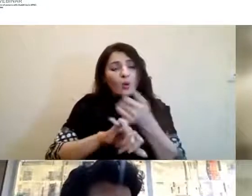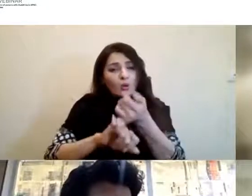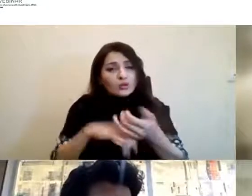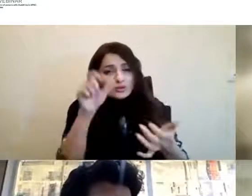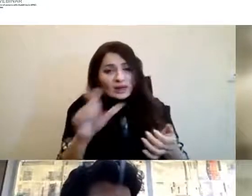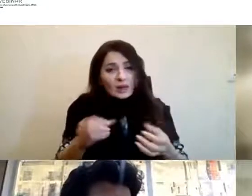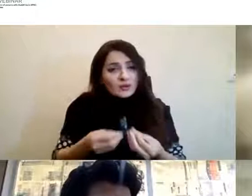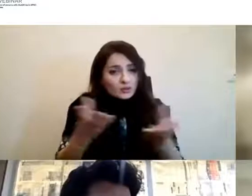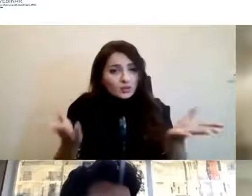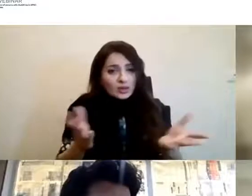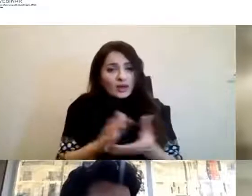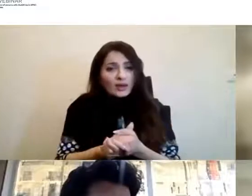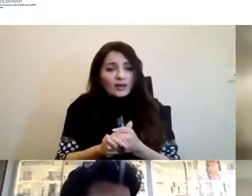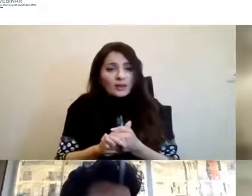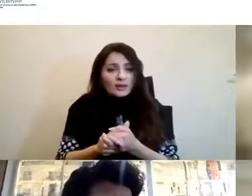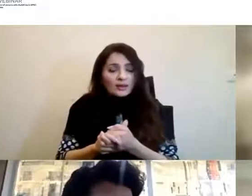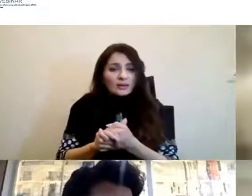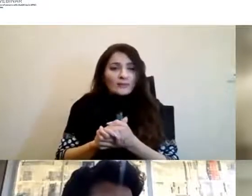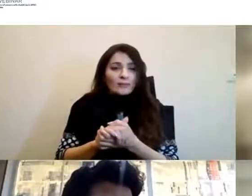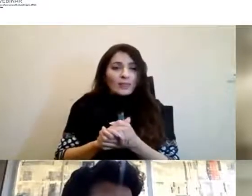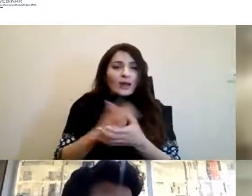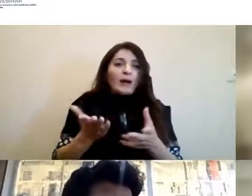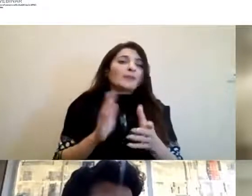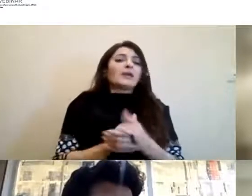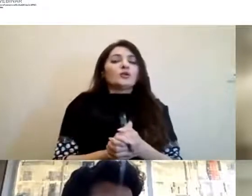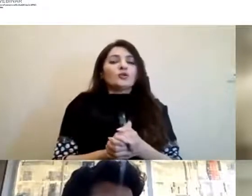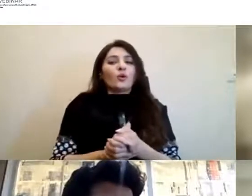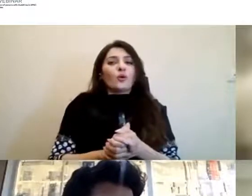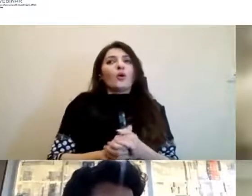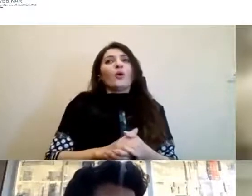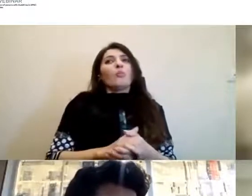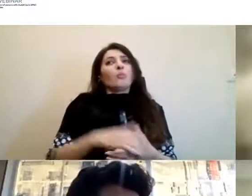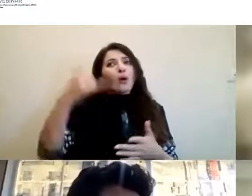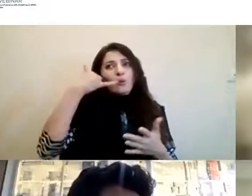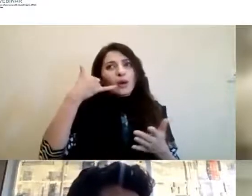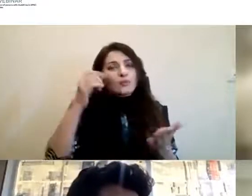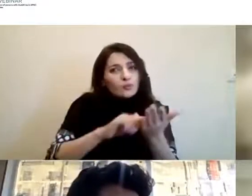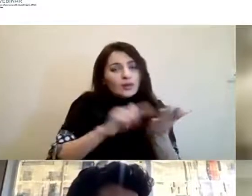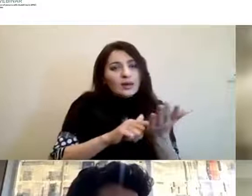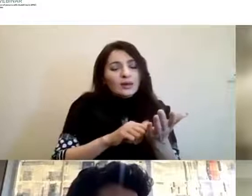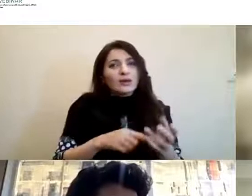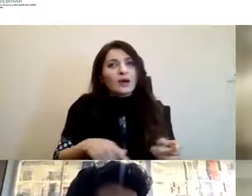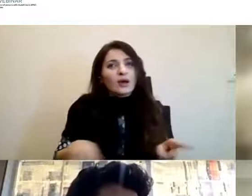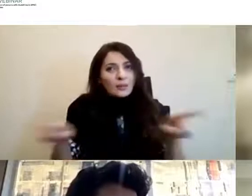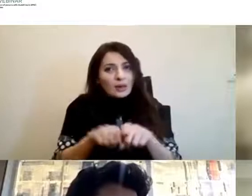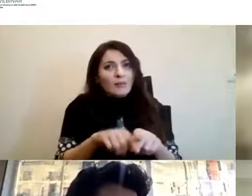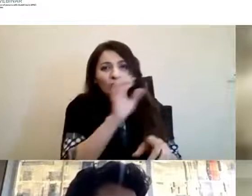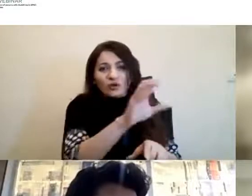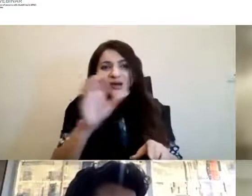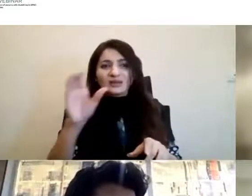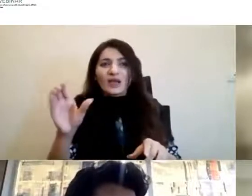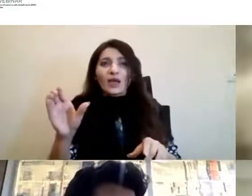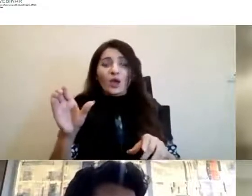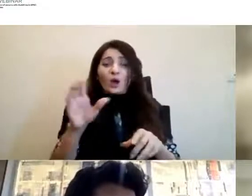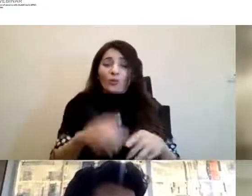Petrelex, using the advantages of these devices. So I'll stop there, but I think that's kind of the curve that we have seen on where